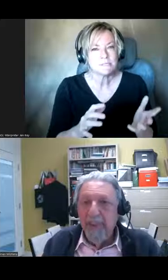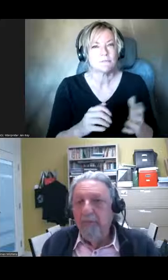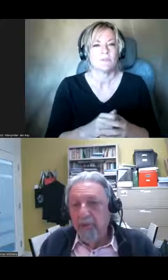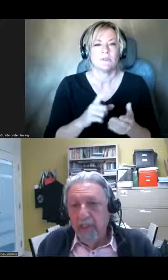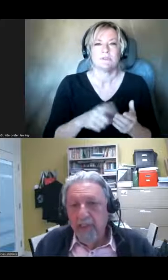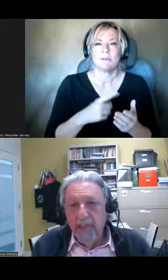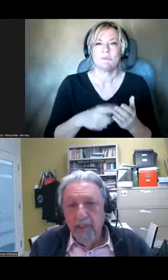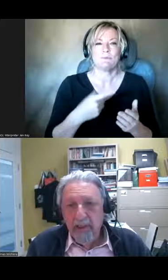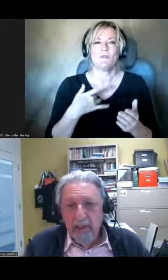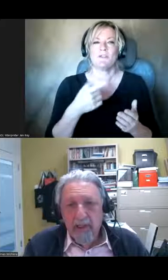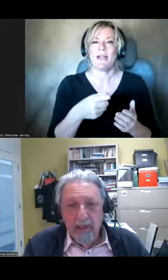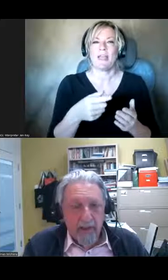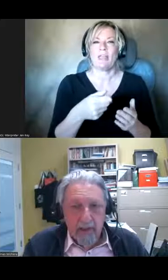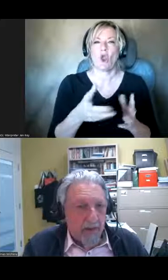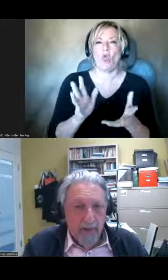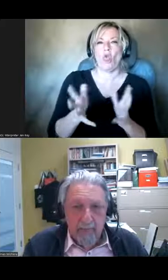feel manipulated,